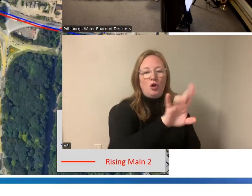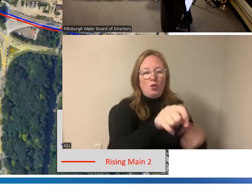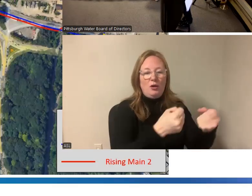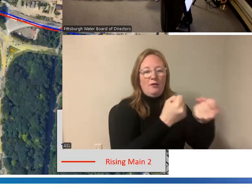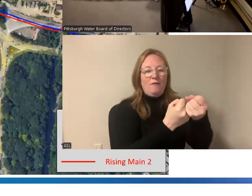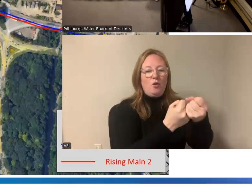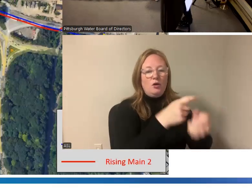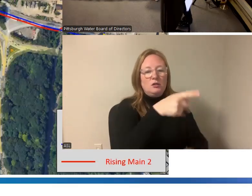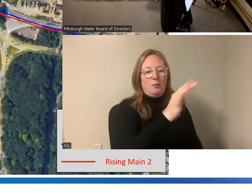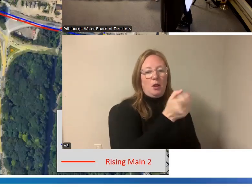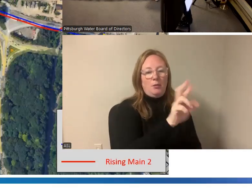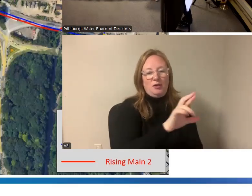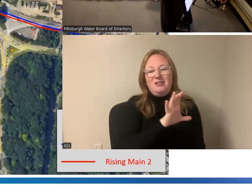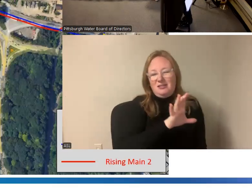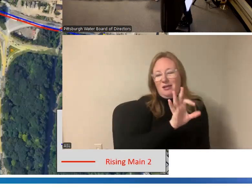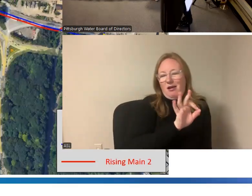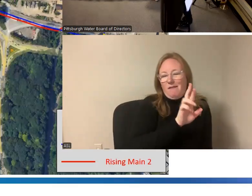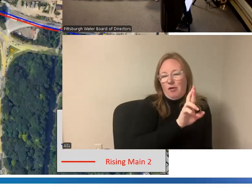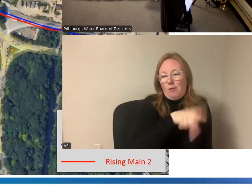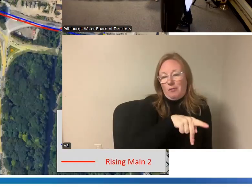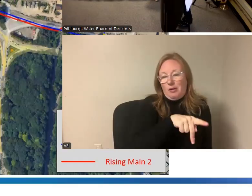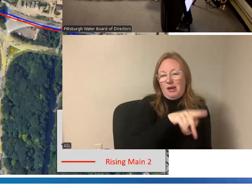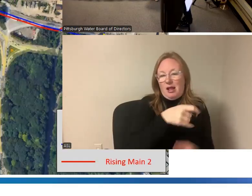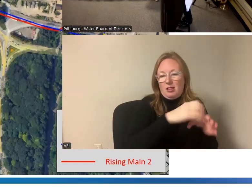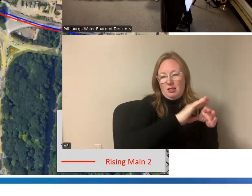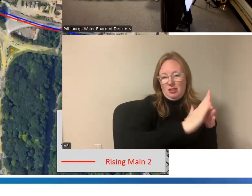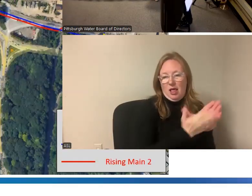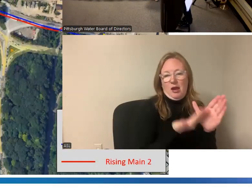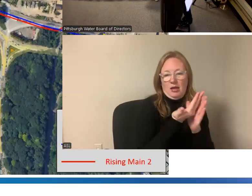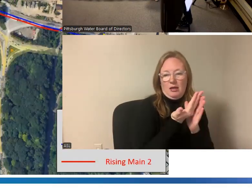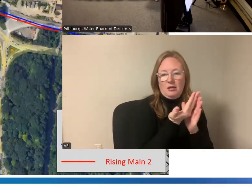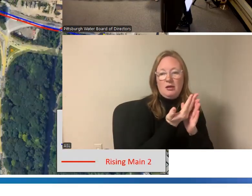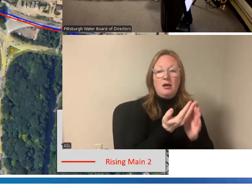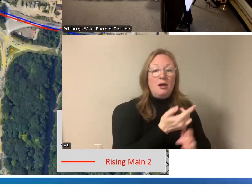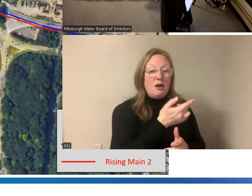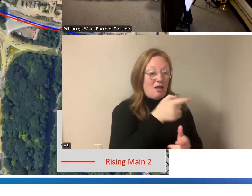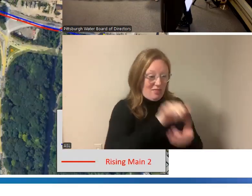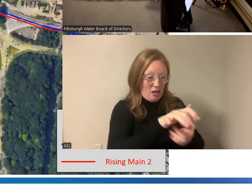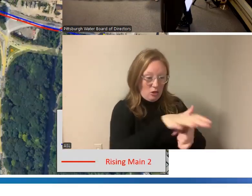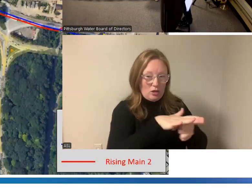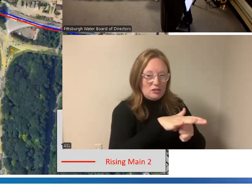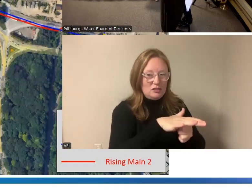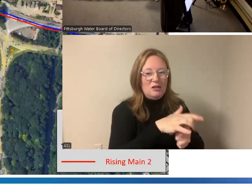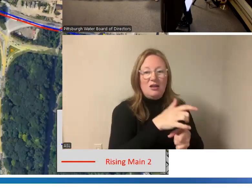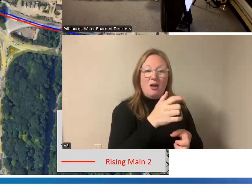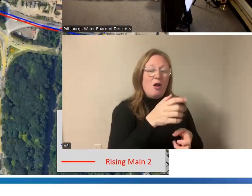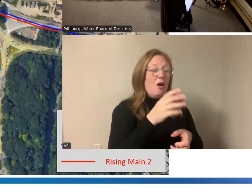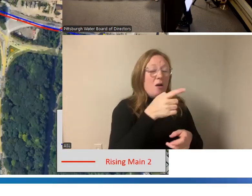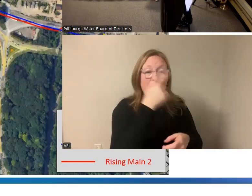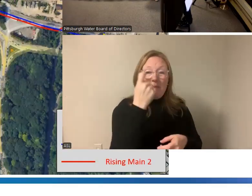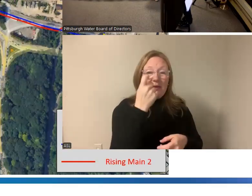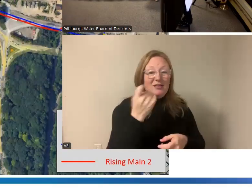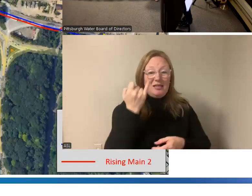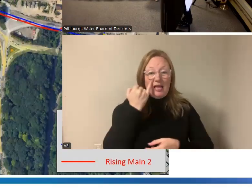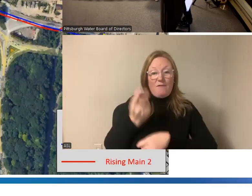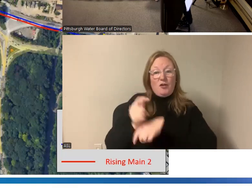CFRP lining at location 1, as it would be difficult and expensive to replace the traditional